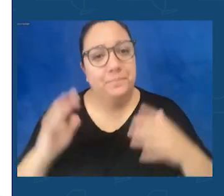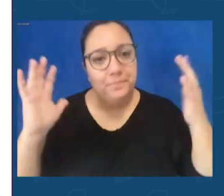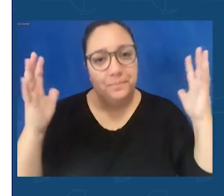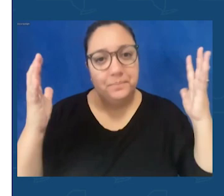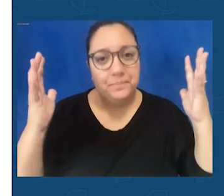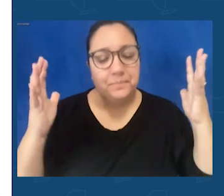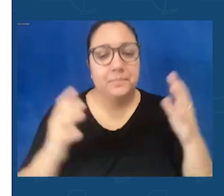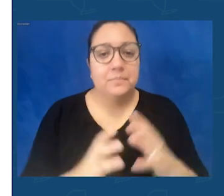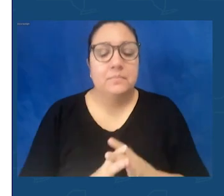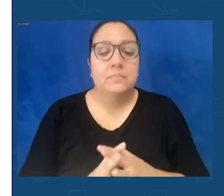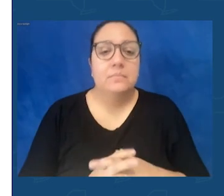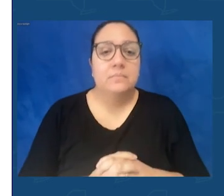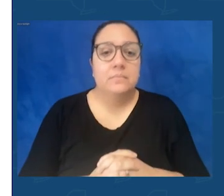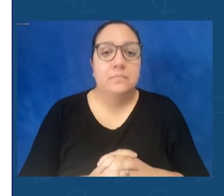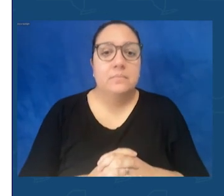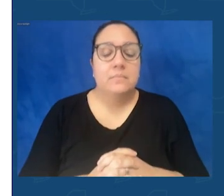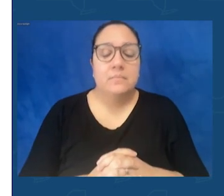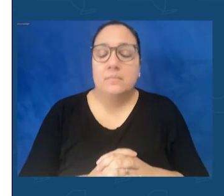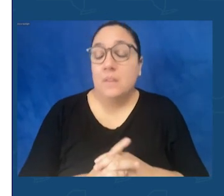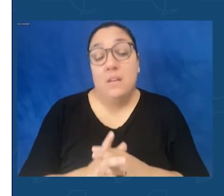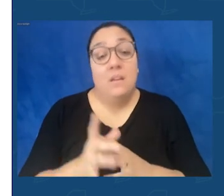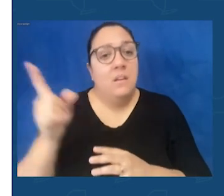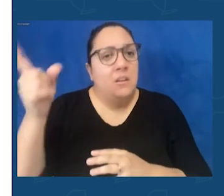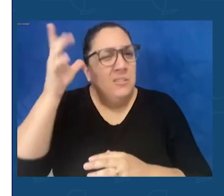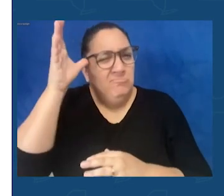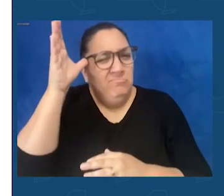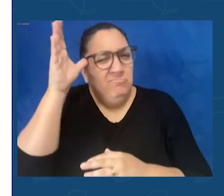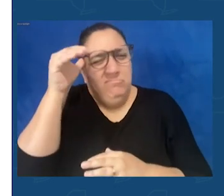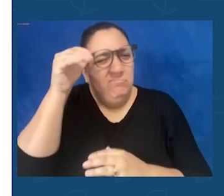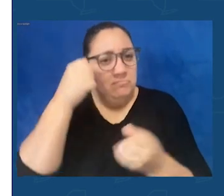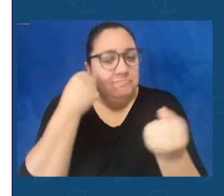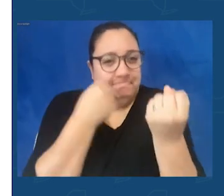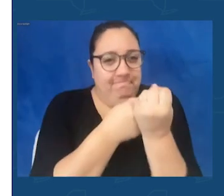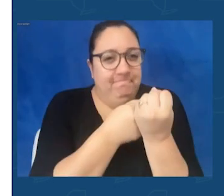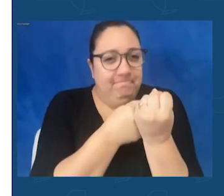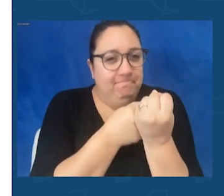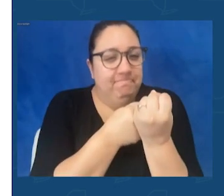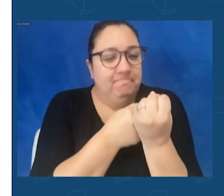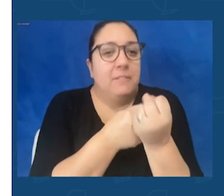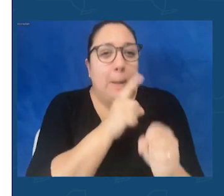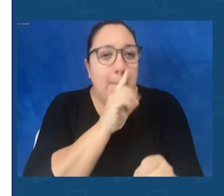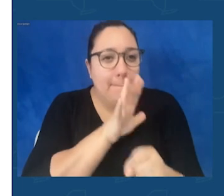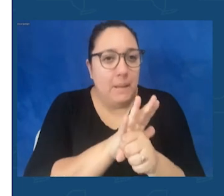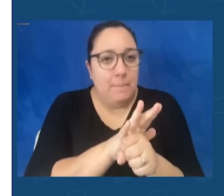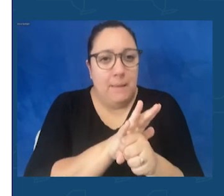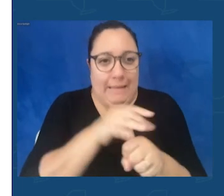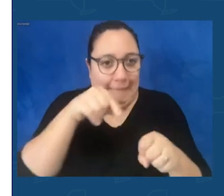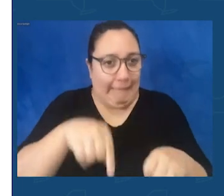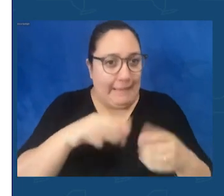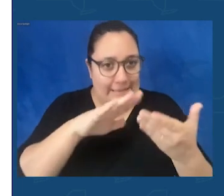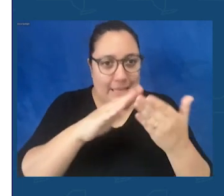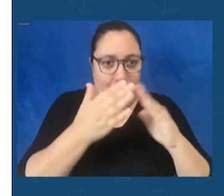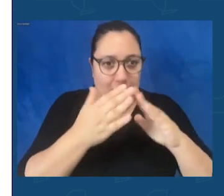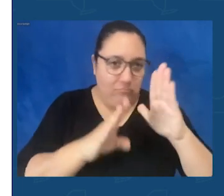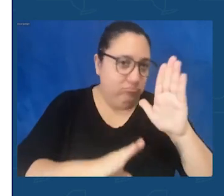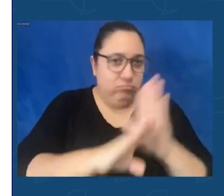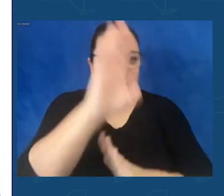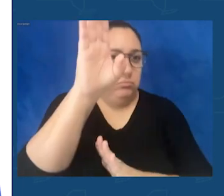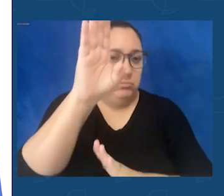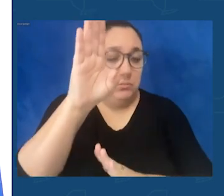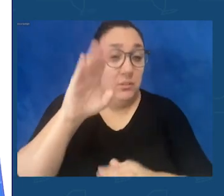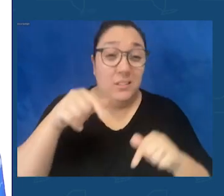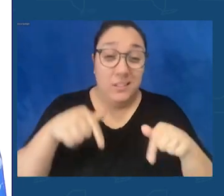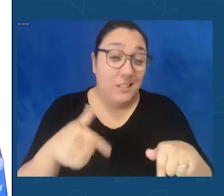For Governor Hochul's unwavering support and commitment to the growth and prosperity of our community. And what better time of